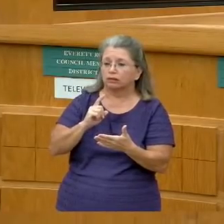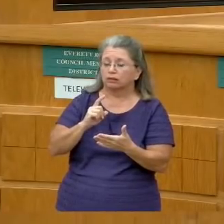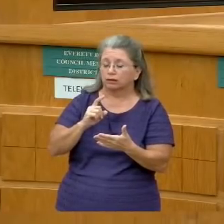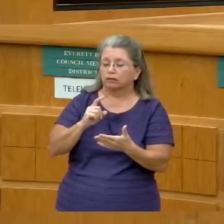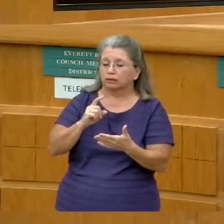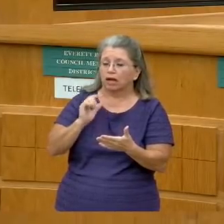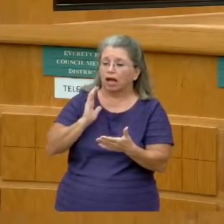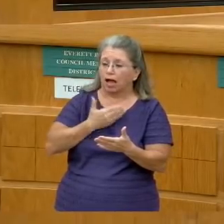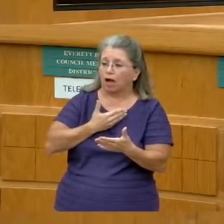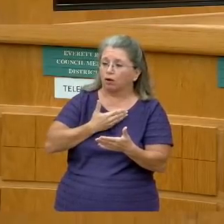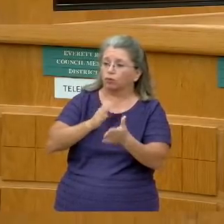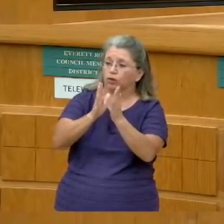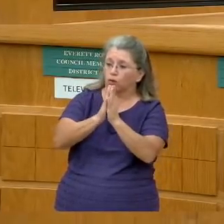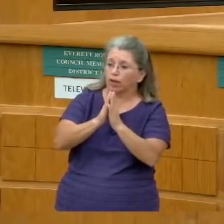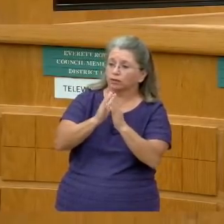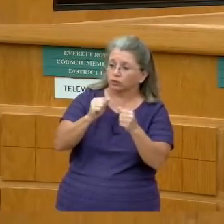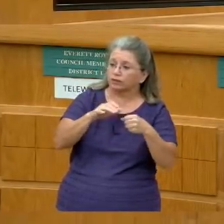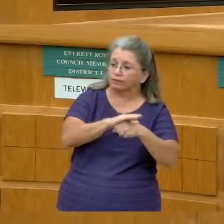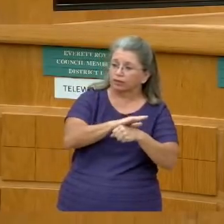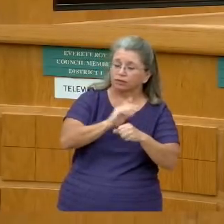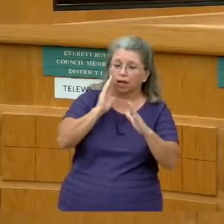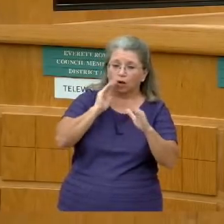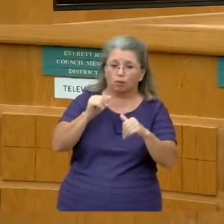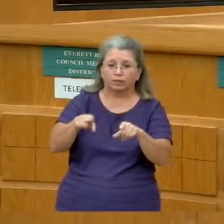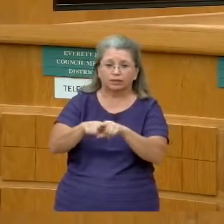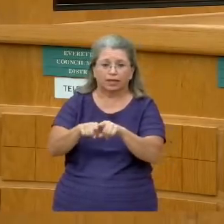say, and hopefully the same will happen this week.